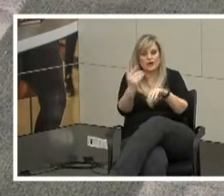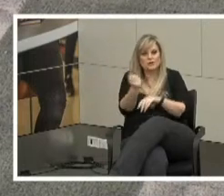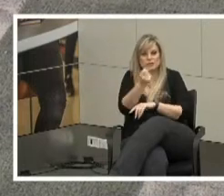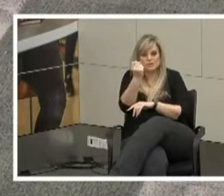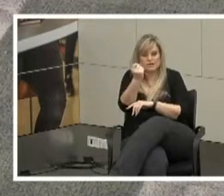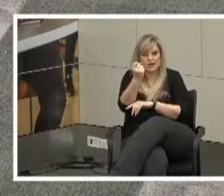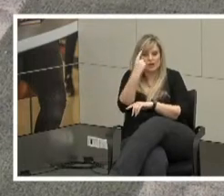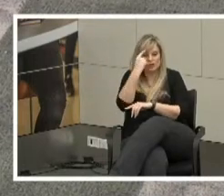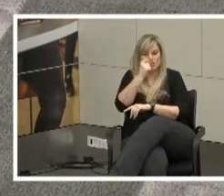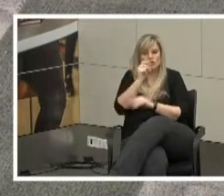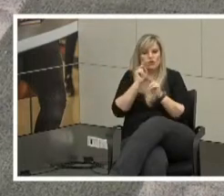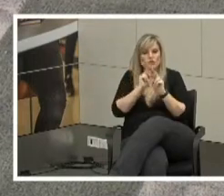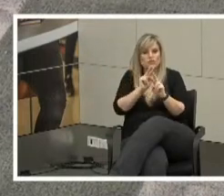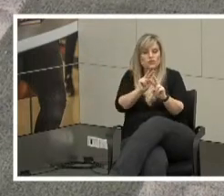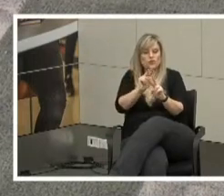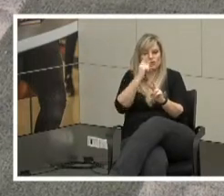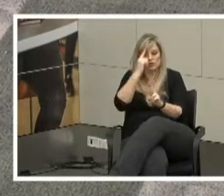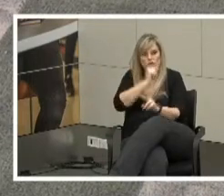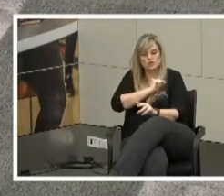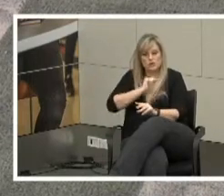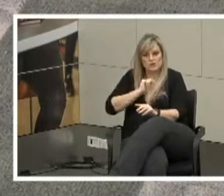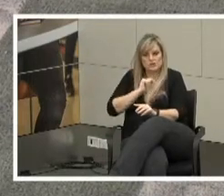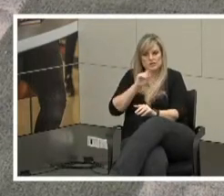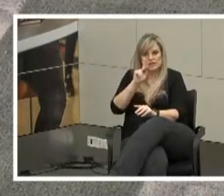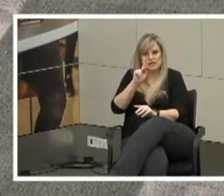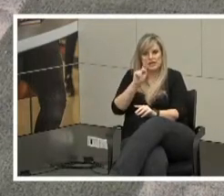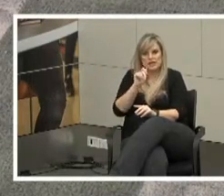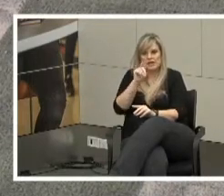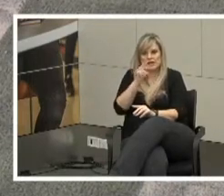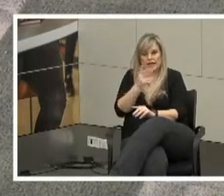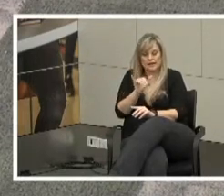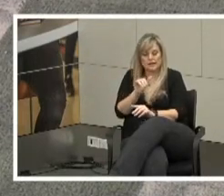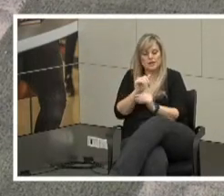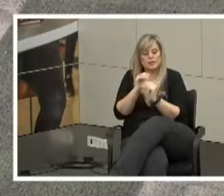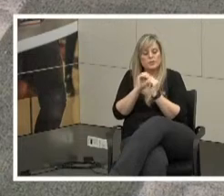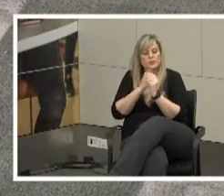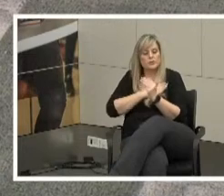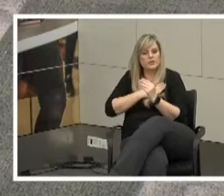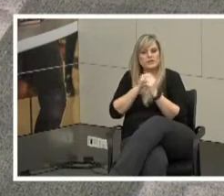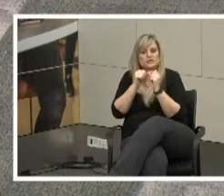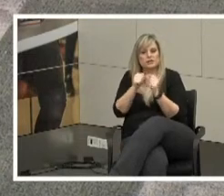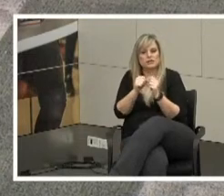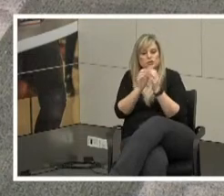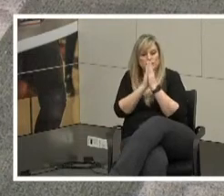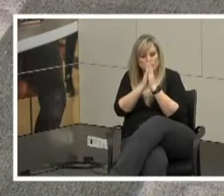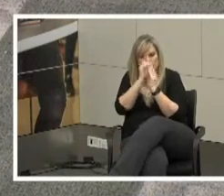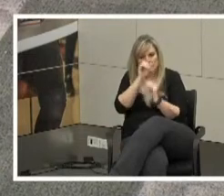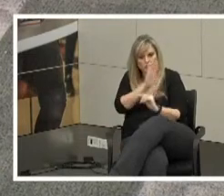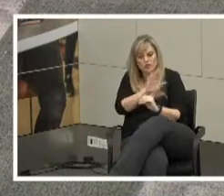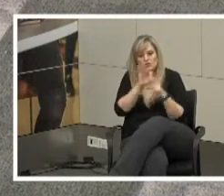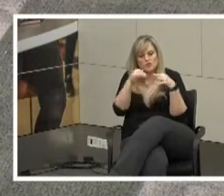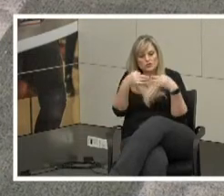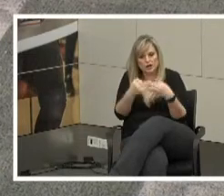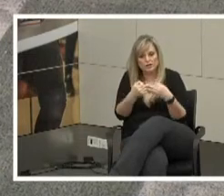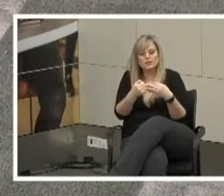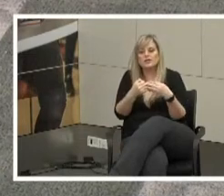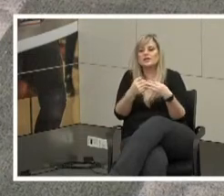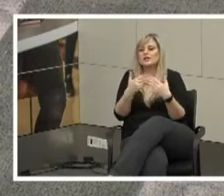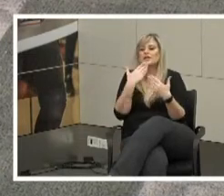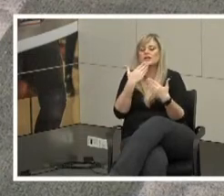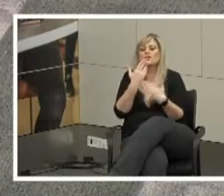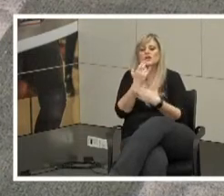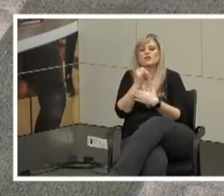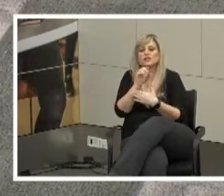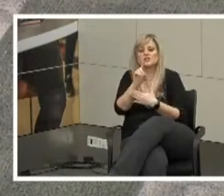for trustee Kathy blueford please continue to keep her in your prayers keep the um her entire family in her prayers thank you for the